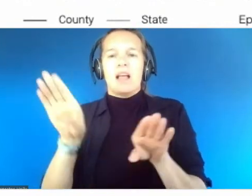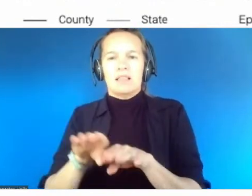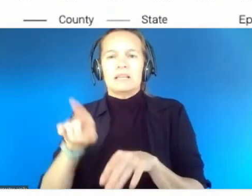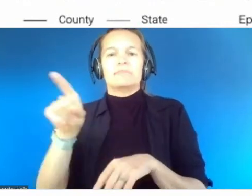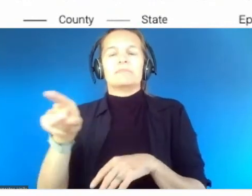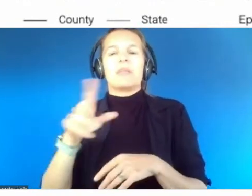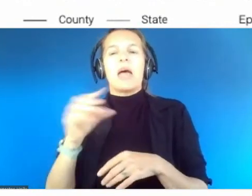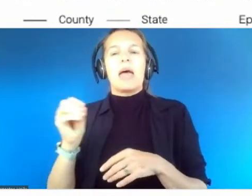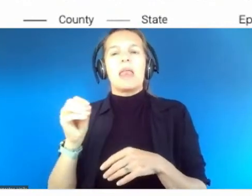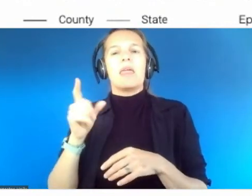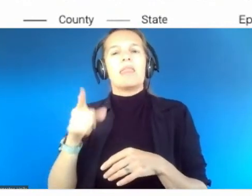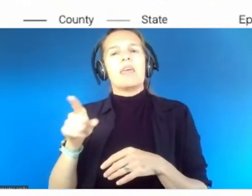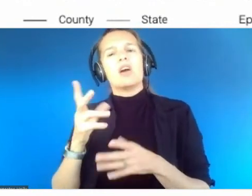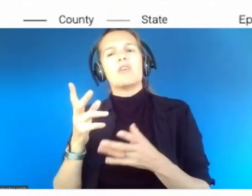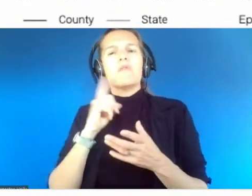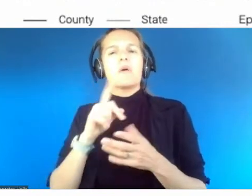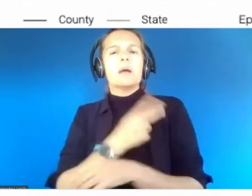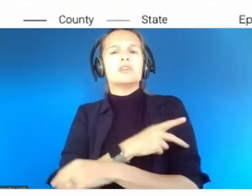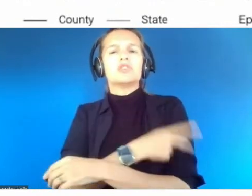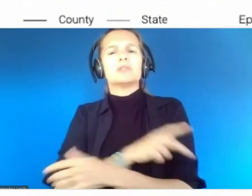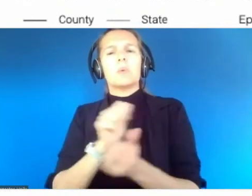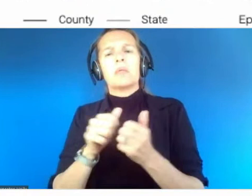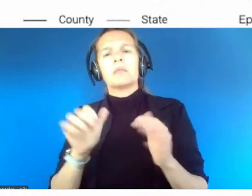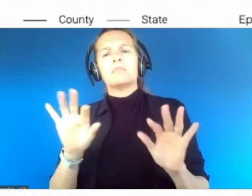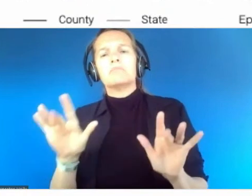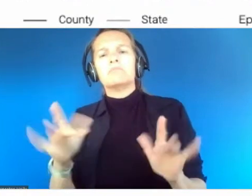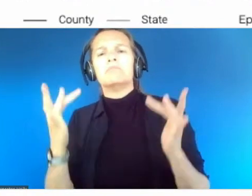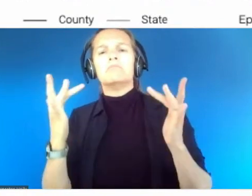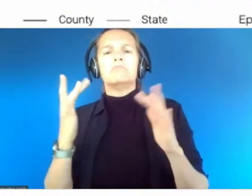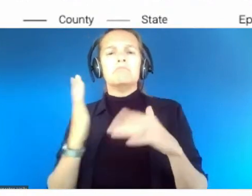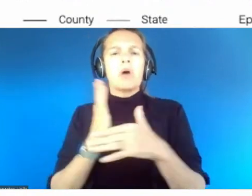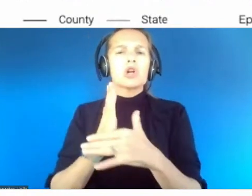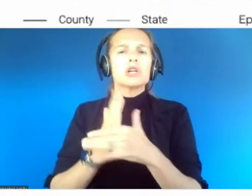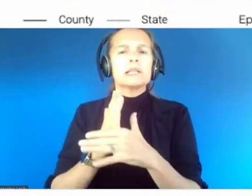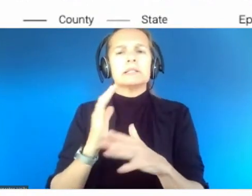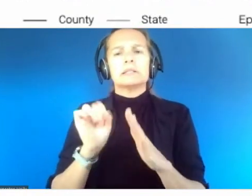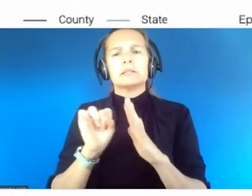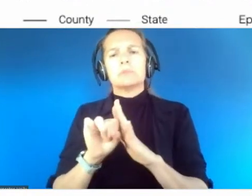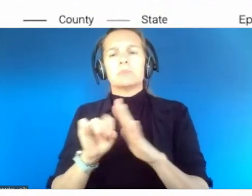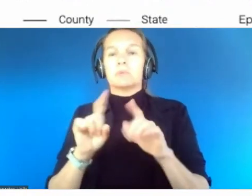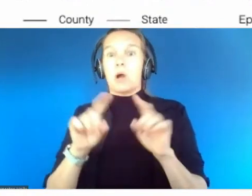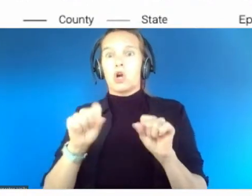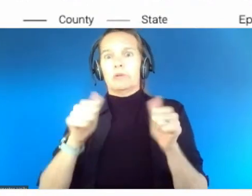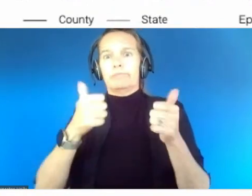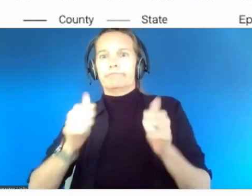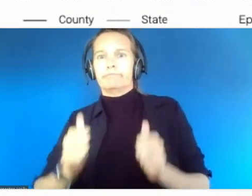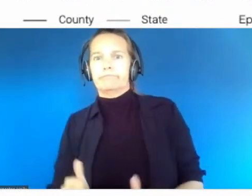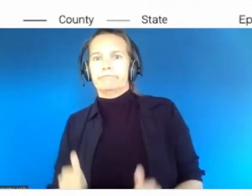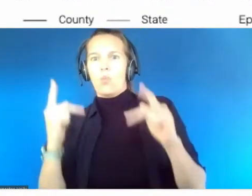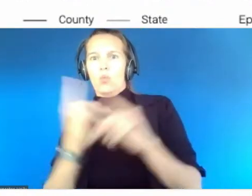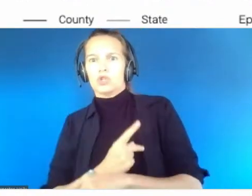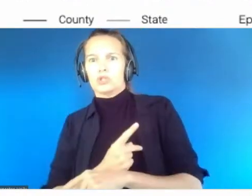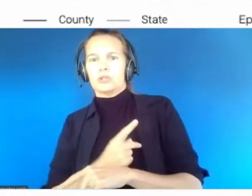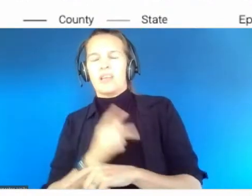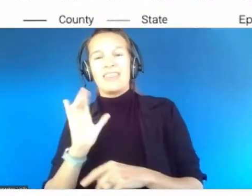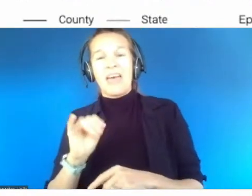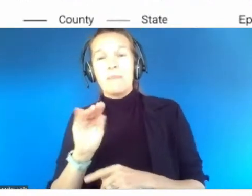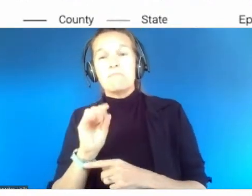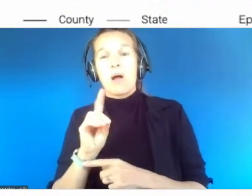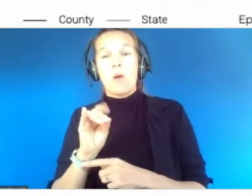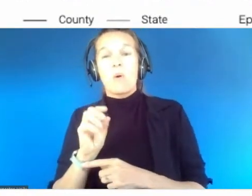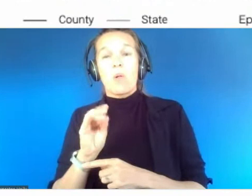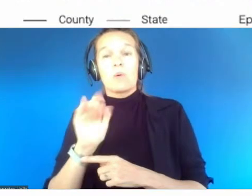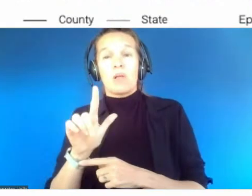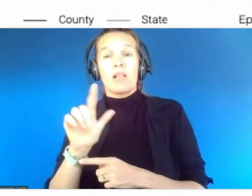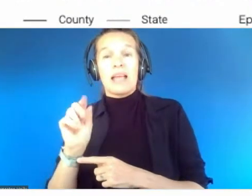outpatients with mild to moderate symptoms and a high risk for progression. Monoclonal antibody is now a scarce resource in California,